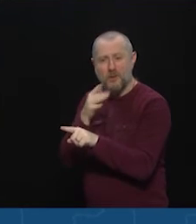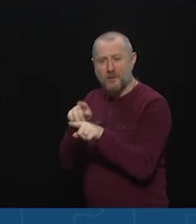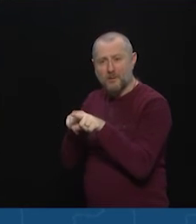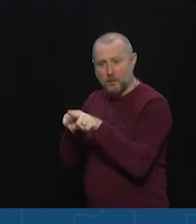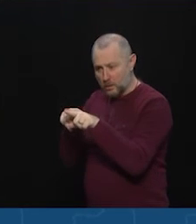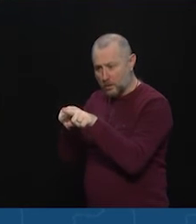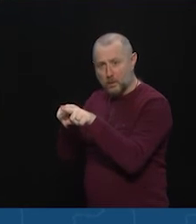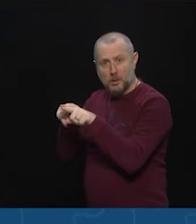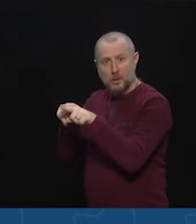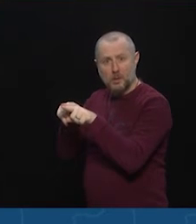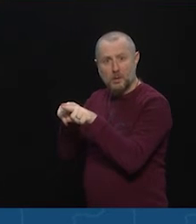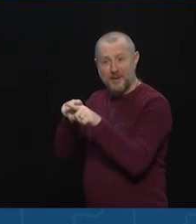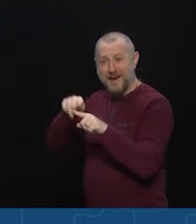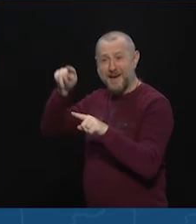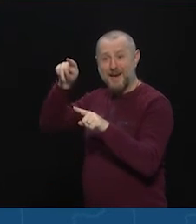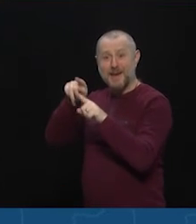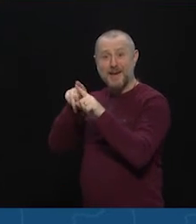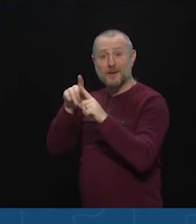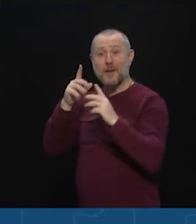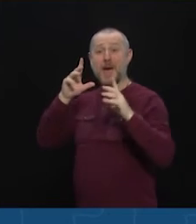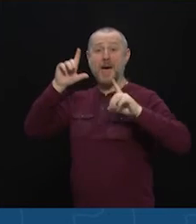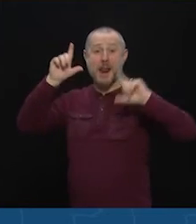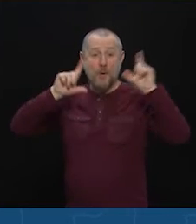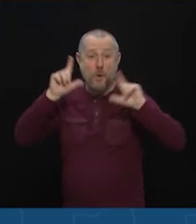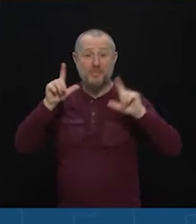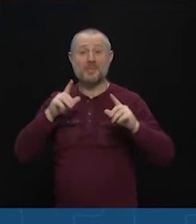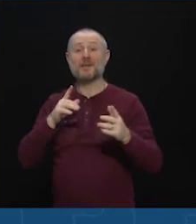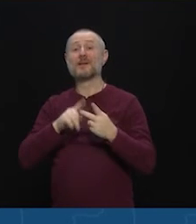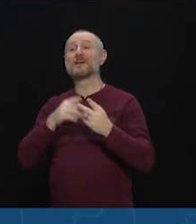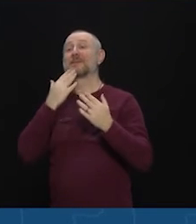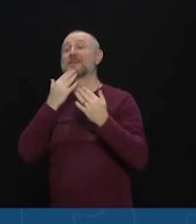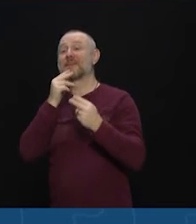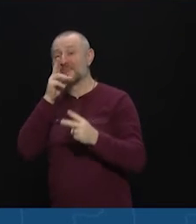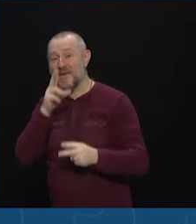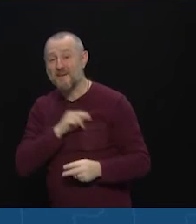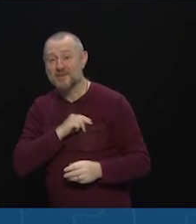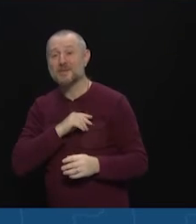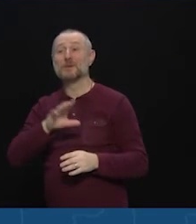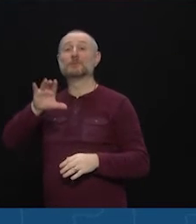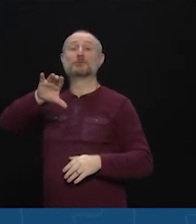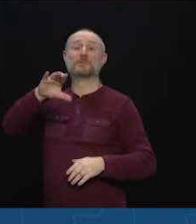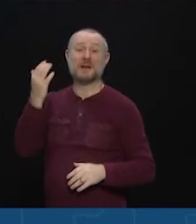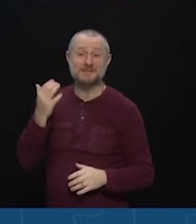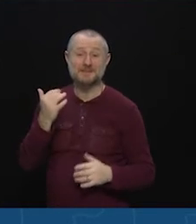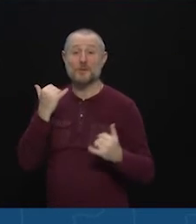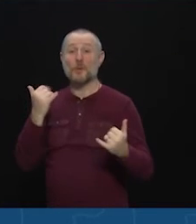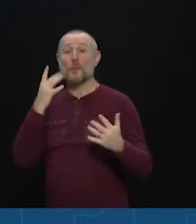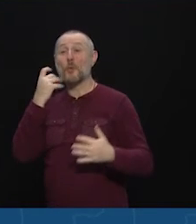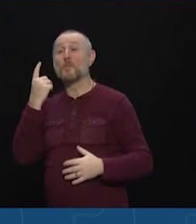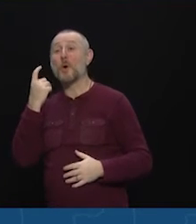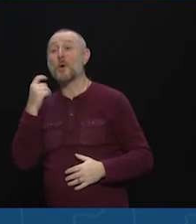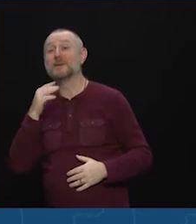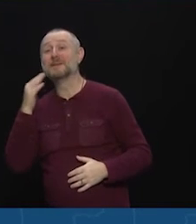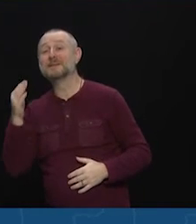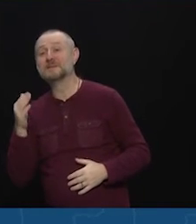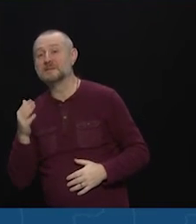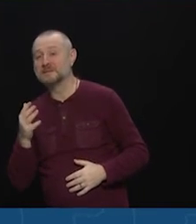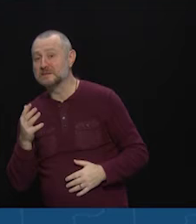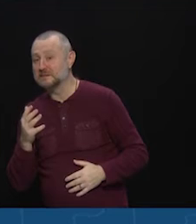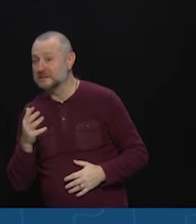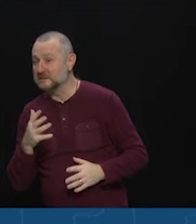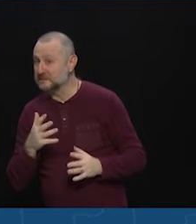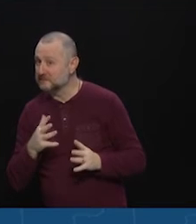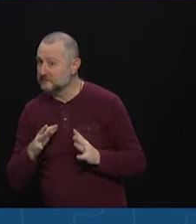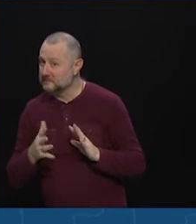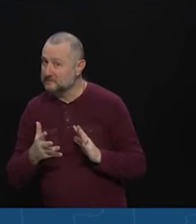uptick Halloween, Thanksgiving, Christmas. And now we know there's one more vulnerability, which is a little hard to talk about, which is the Super